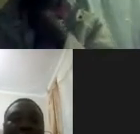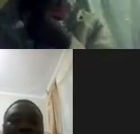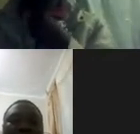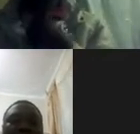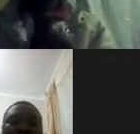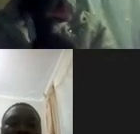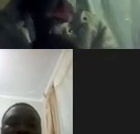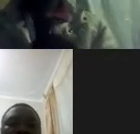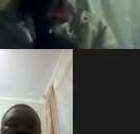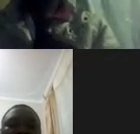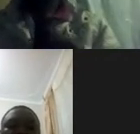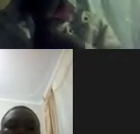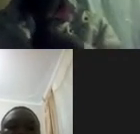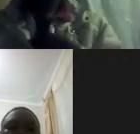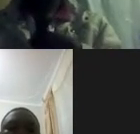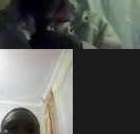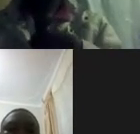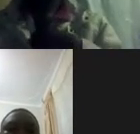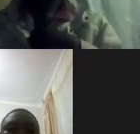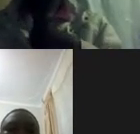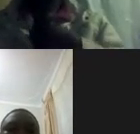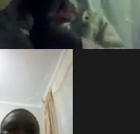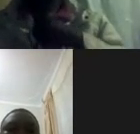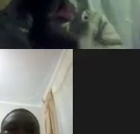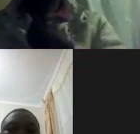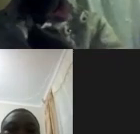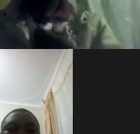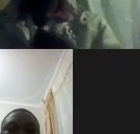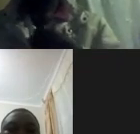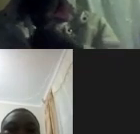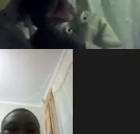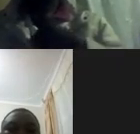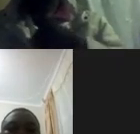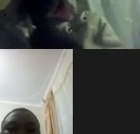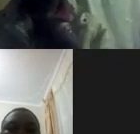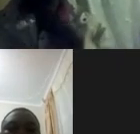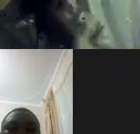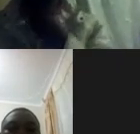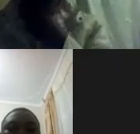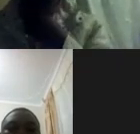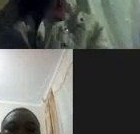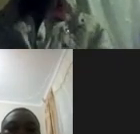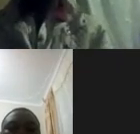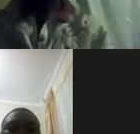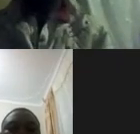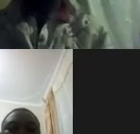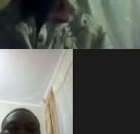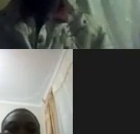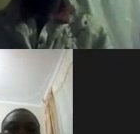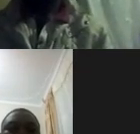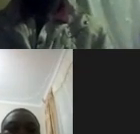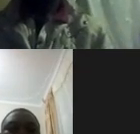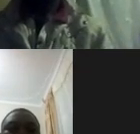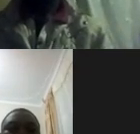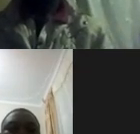the modules? We'll send it out again for next week so you know exactly where to send it to. We need to monitor in